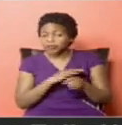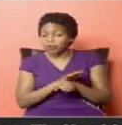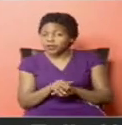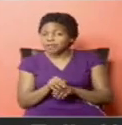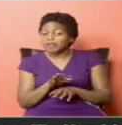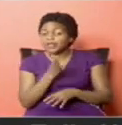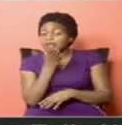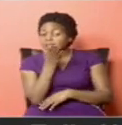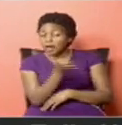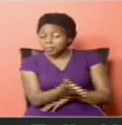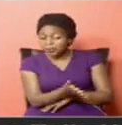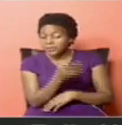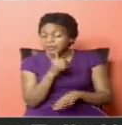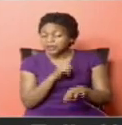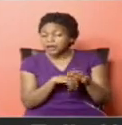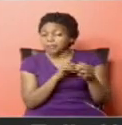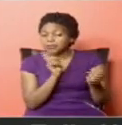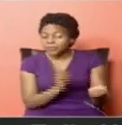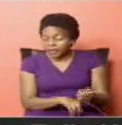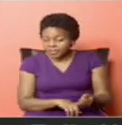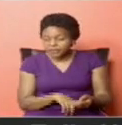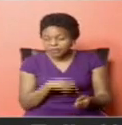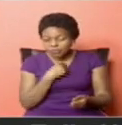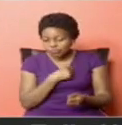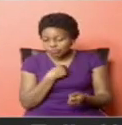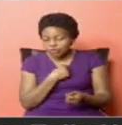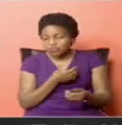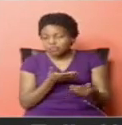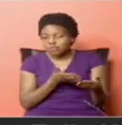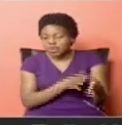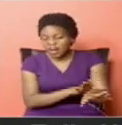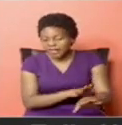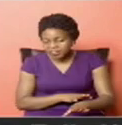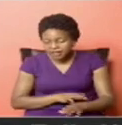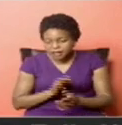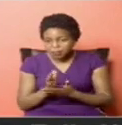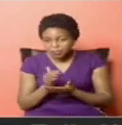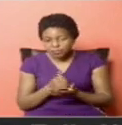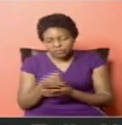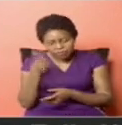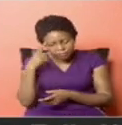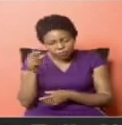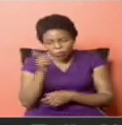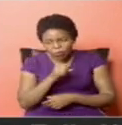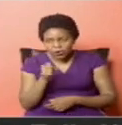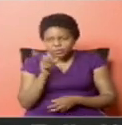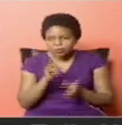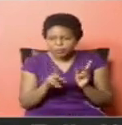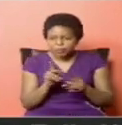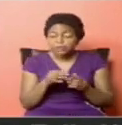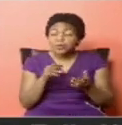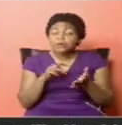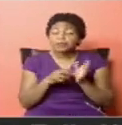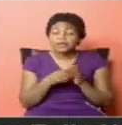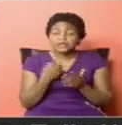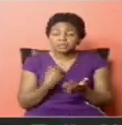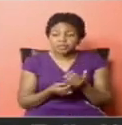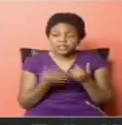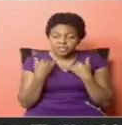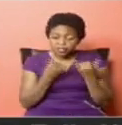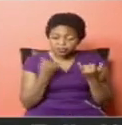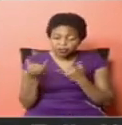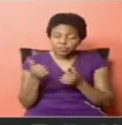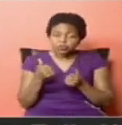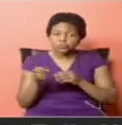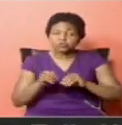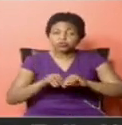once you catch it, that's the end of you, because it is targeting you. So the information that was put